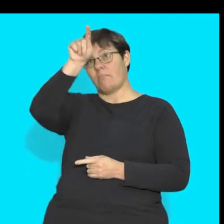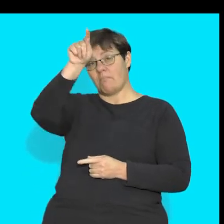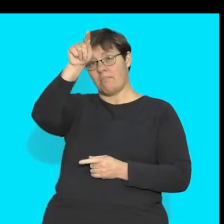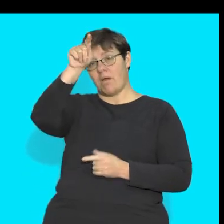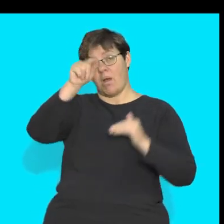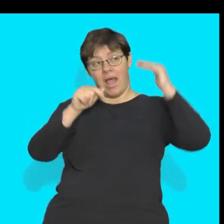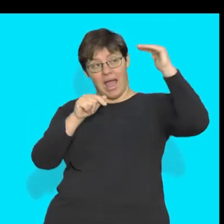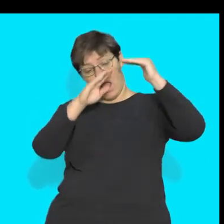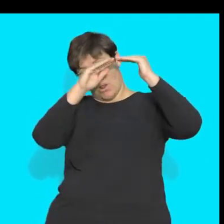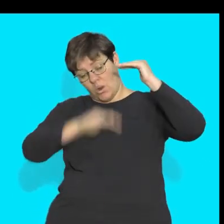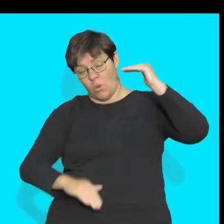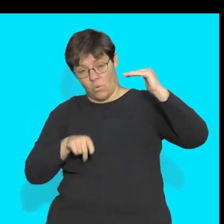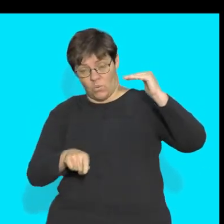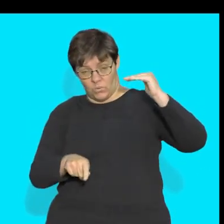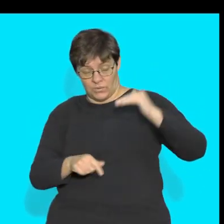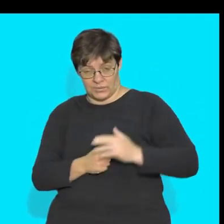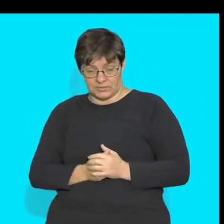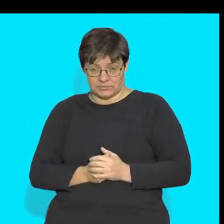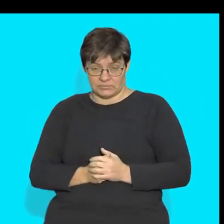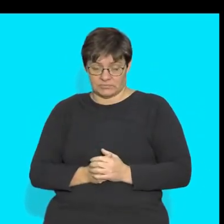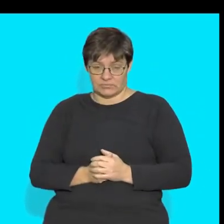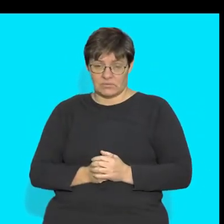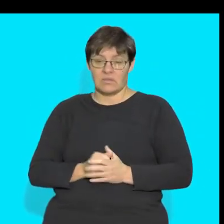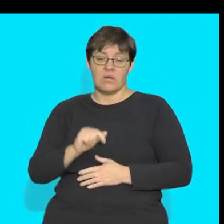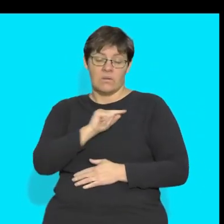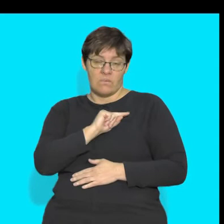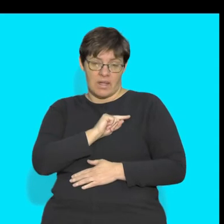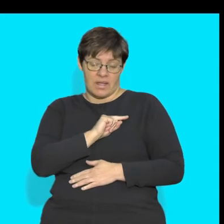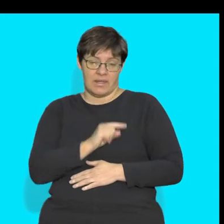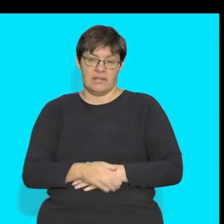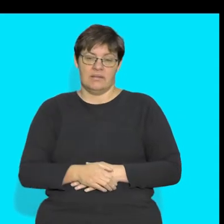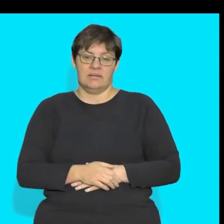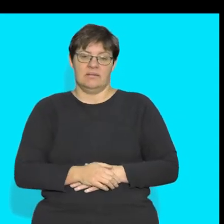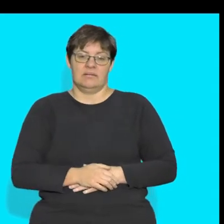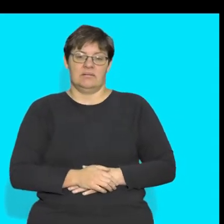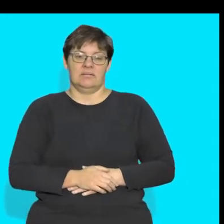transitions. Why? Because the electrons